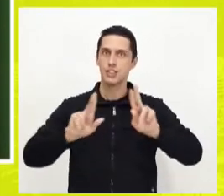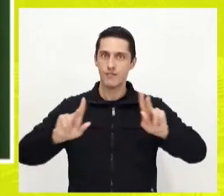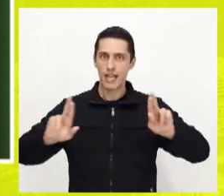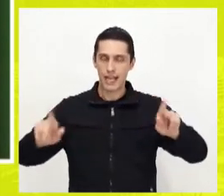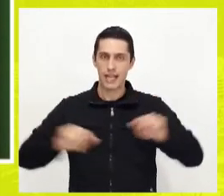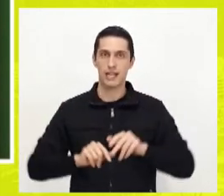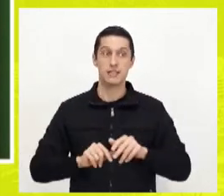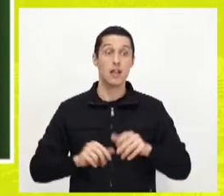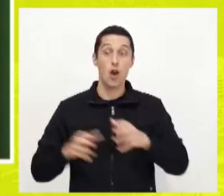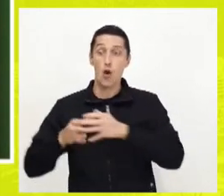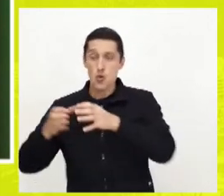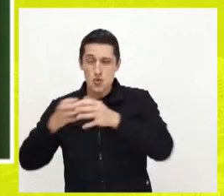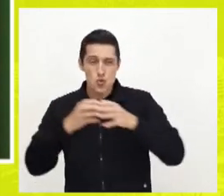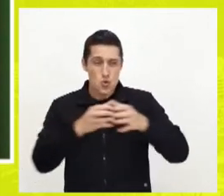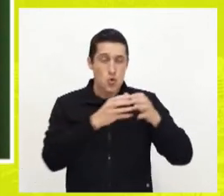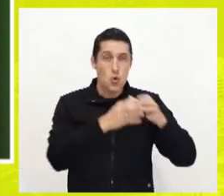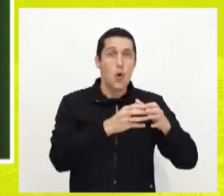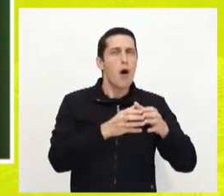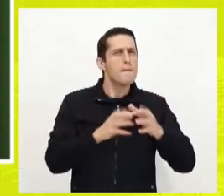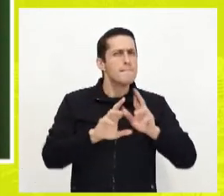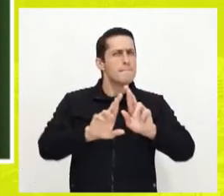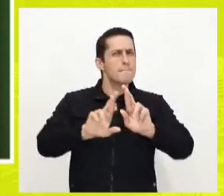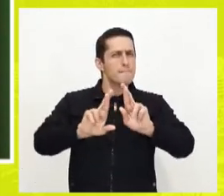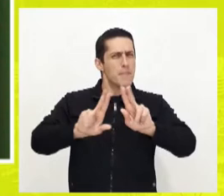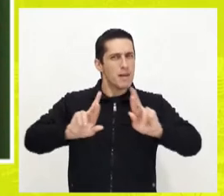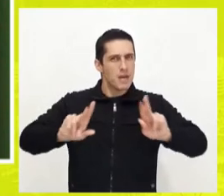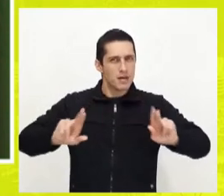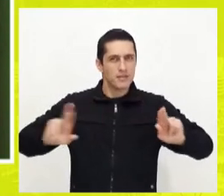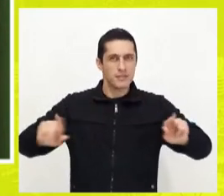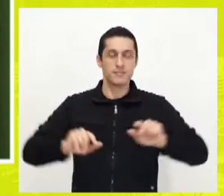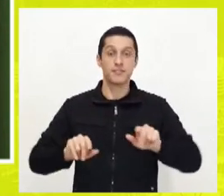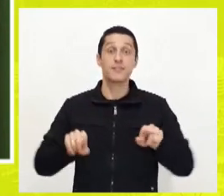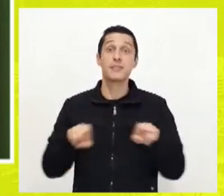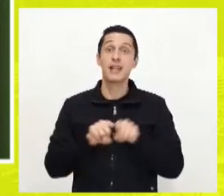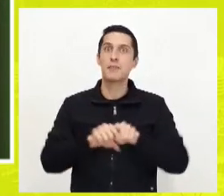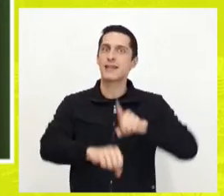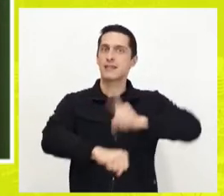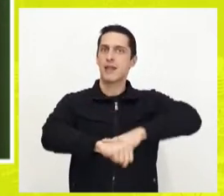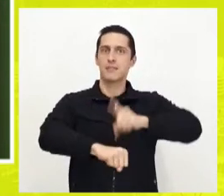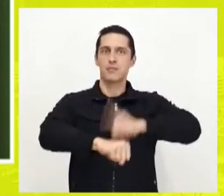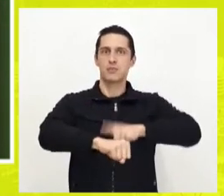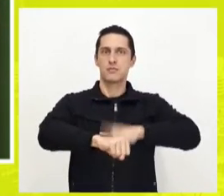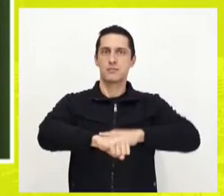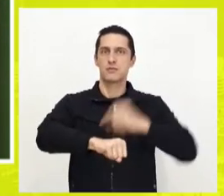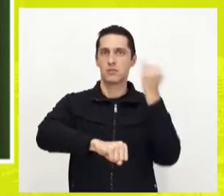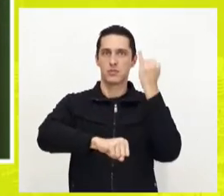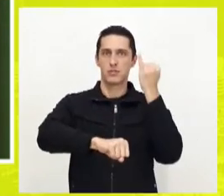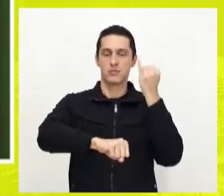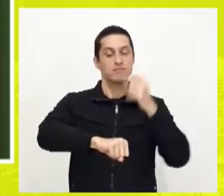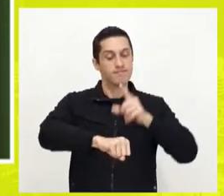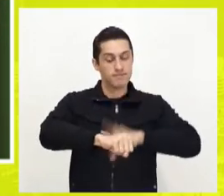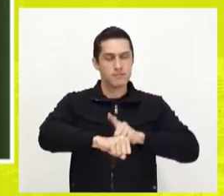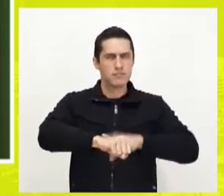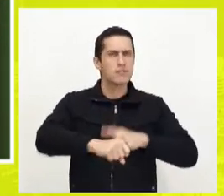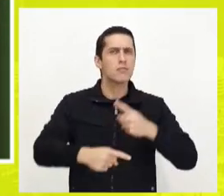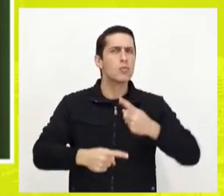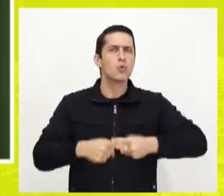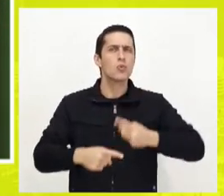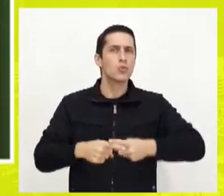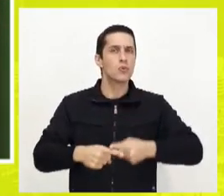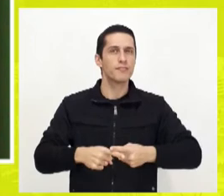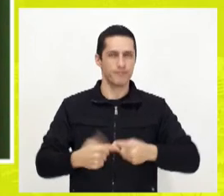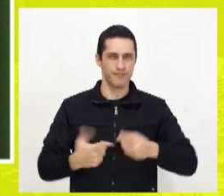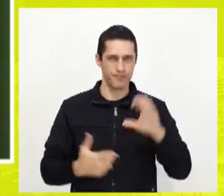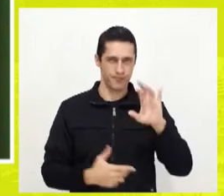to include several different things and we also think it's important time why am i talking about time as